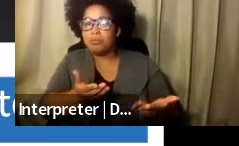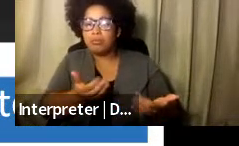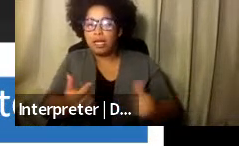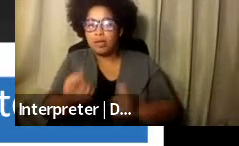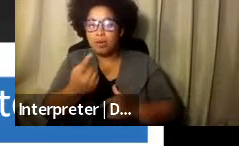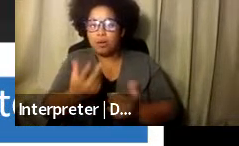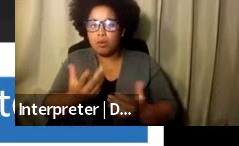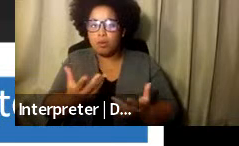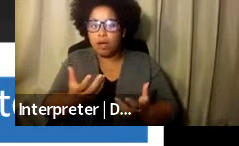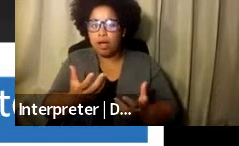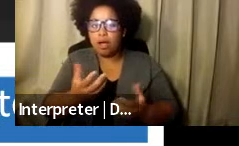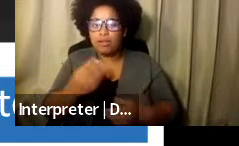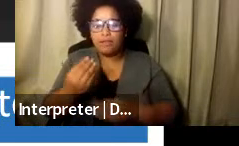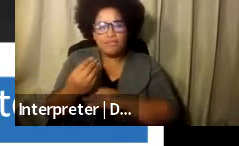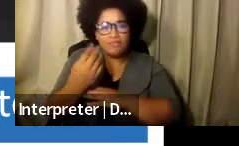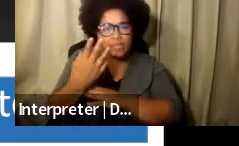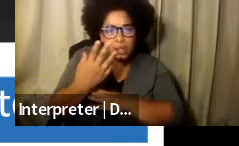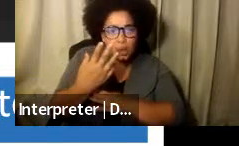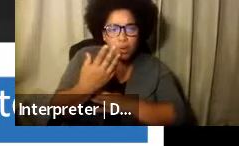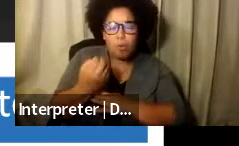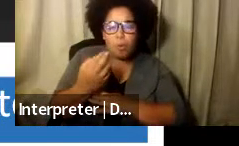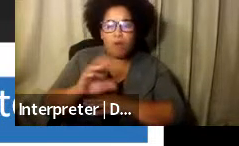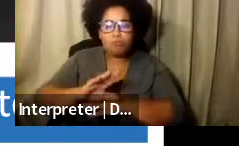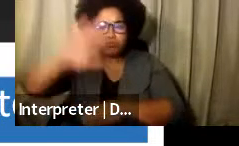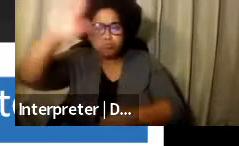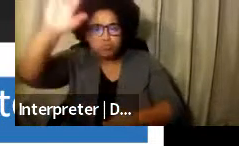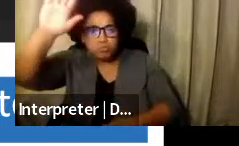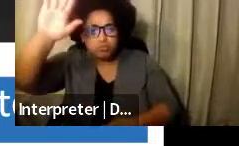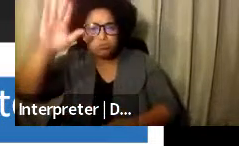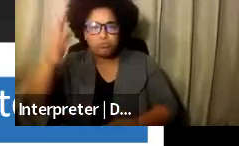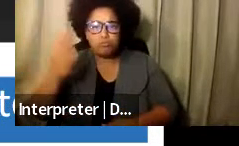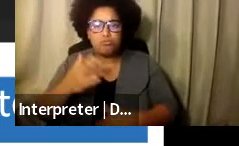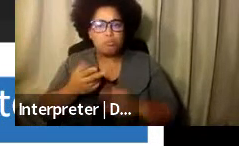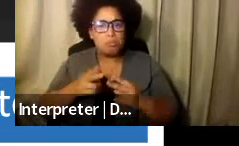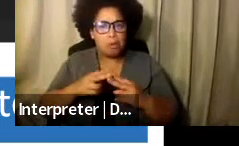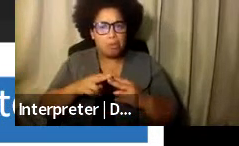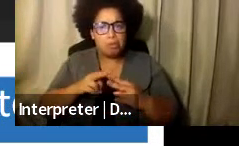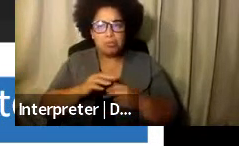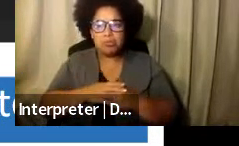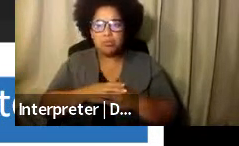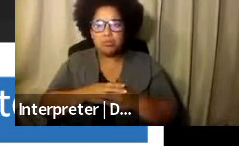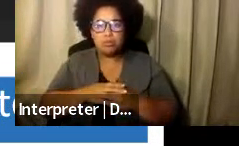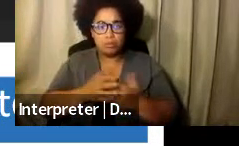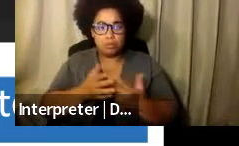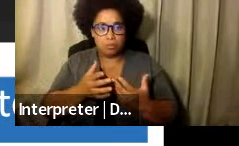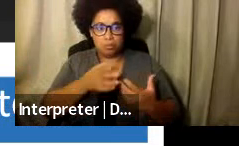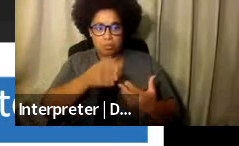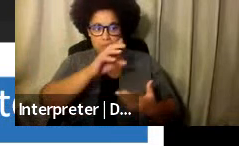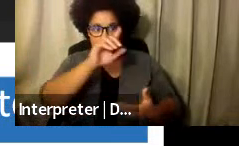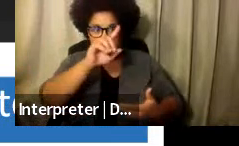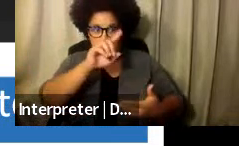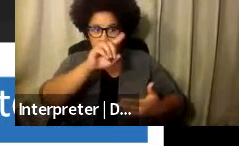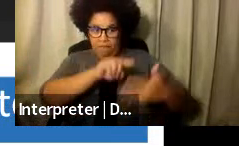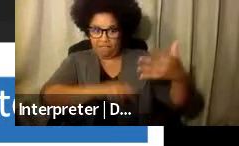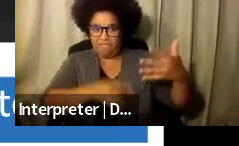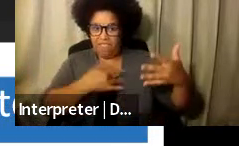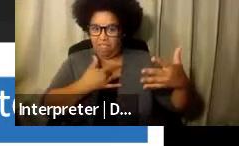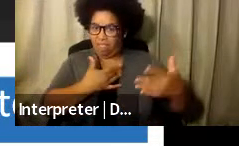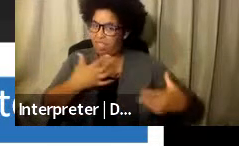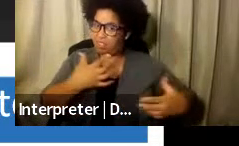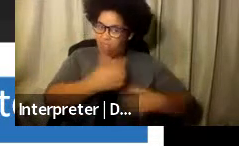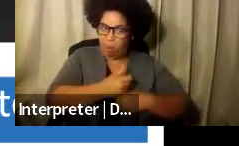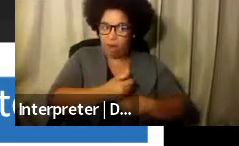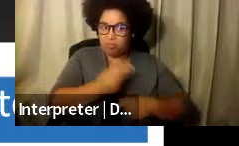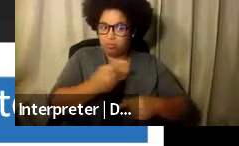like to turn on their videos or raise your hands. Did we capture this correctly? Did we miss any